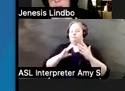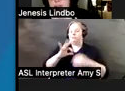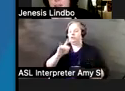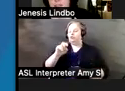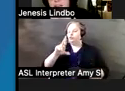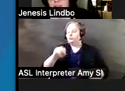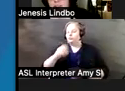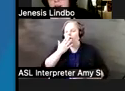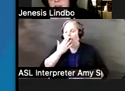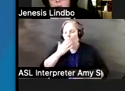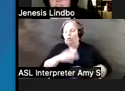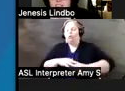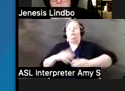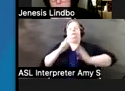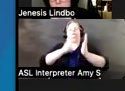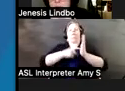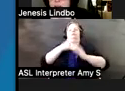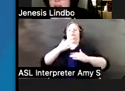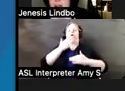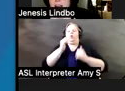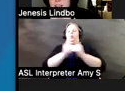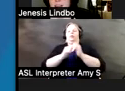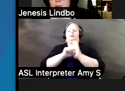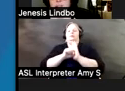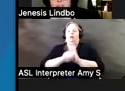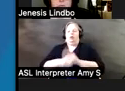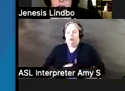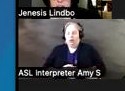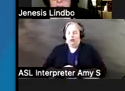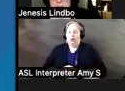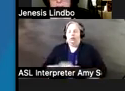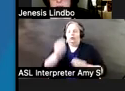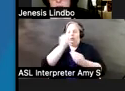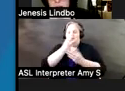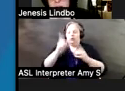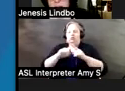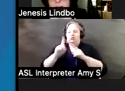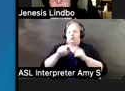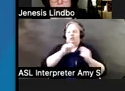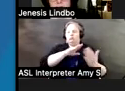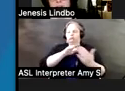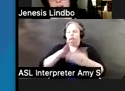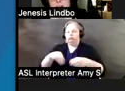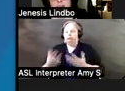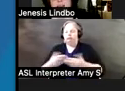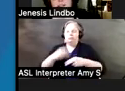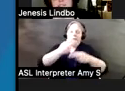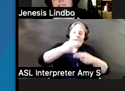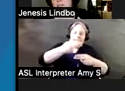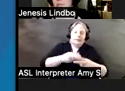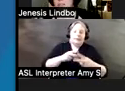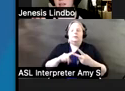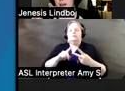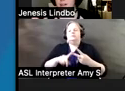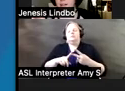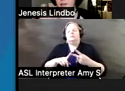filters, indication of color with symbol, and information in various ways. So looking at names instead